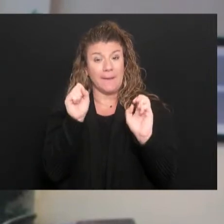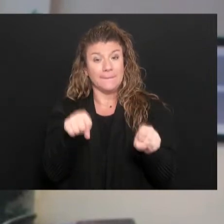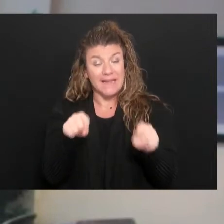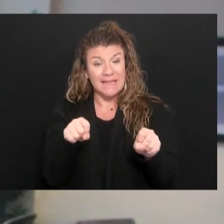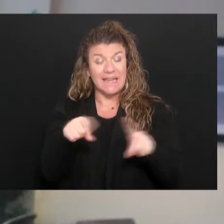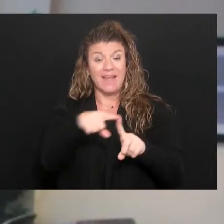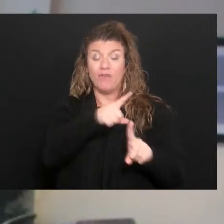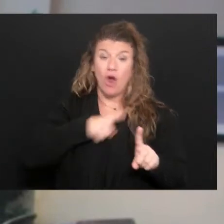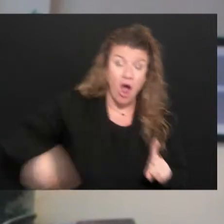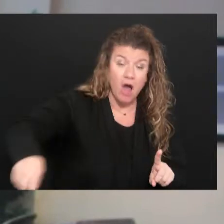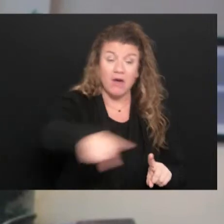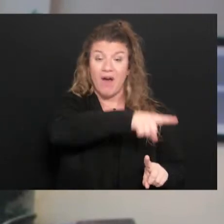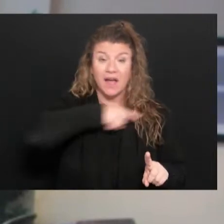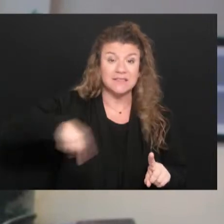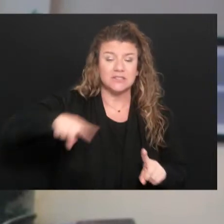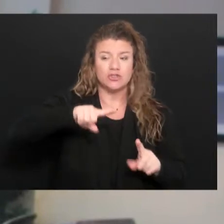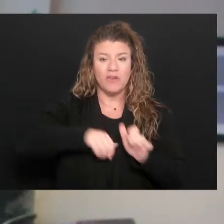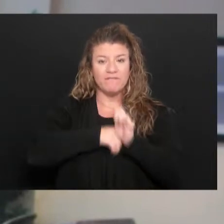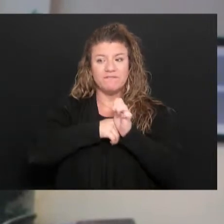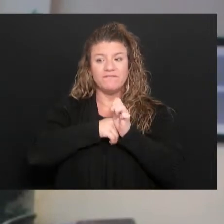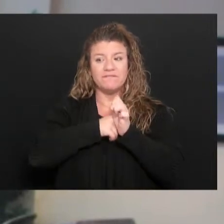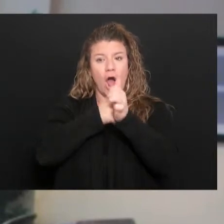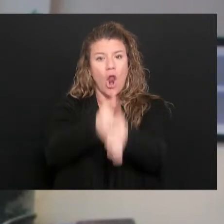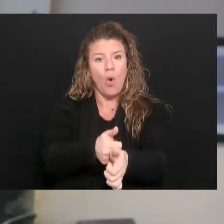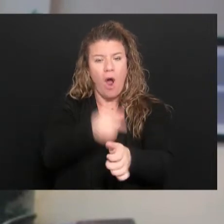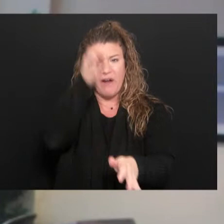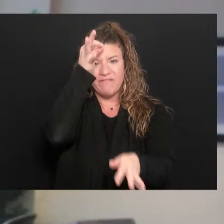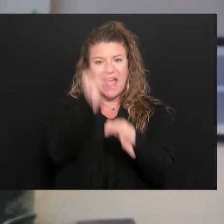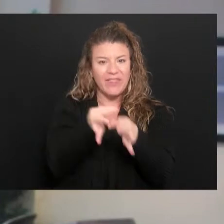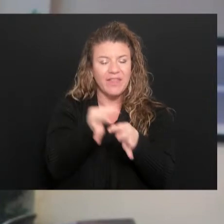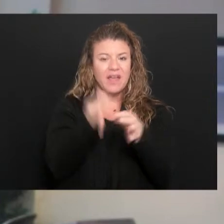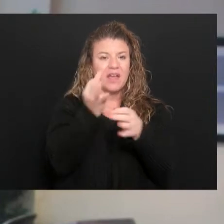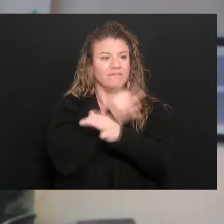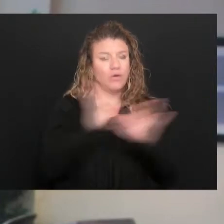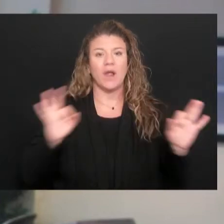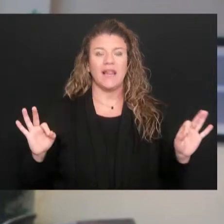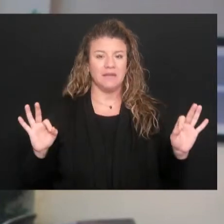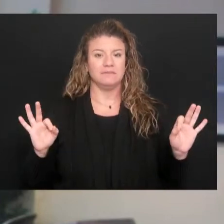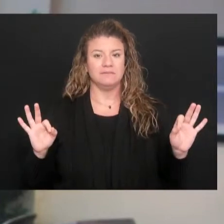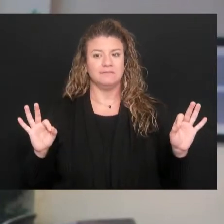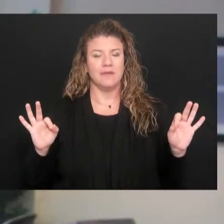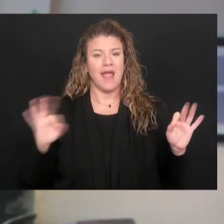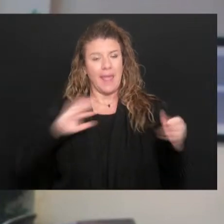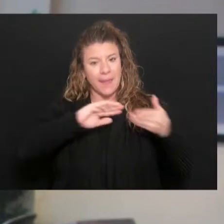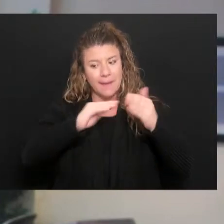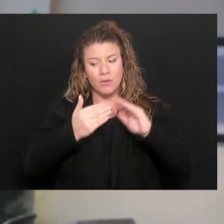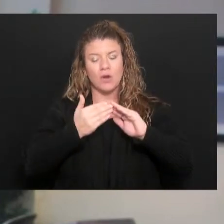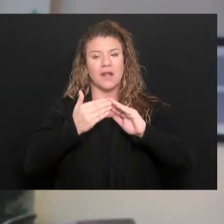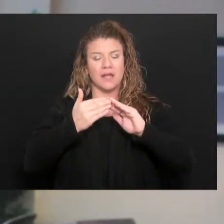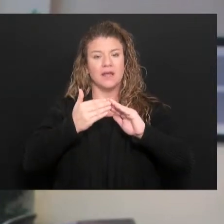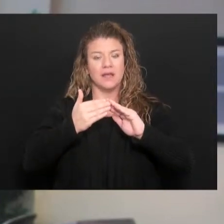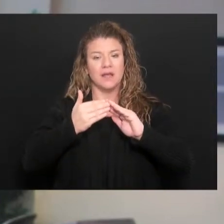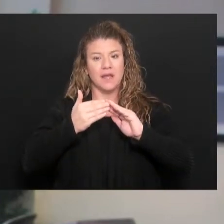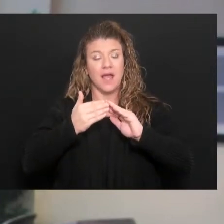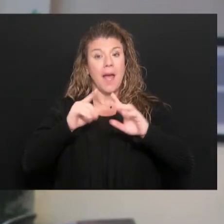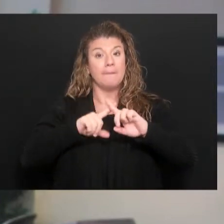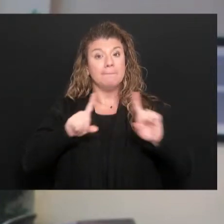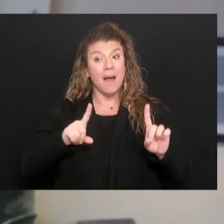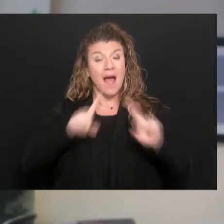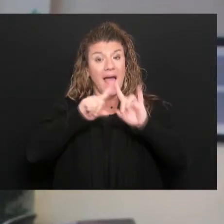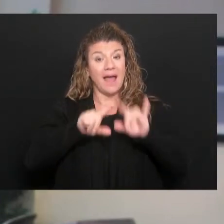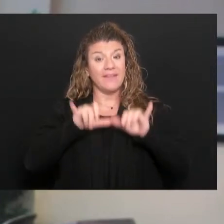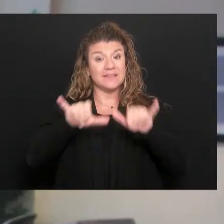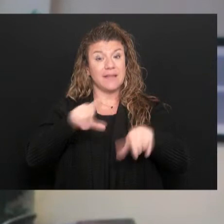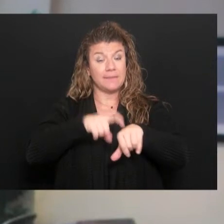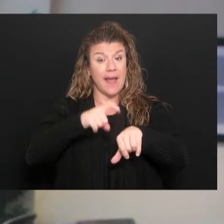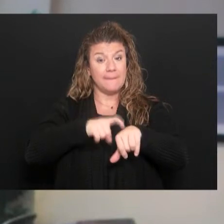to follow our faith freely and with our community. Yet at the same time, we do